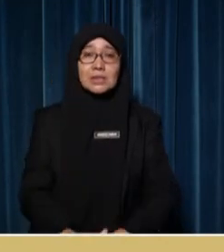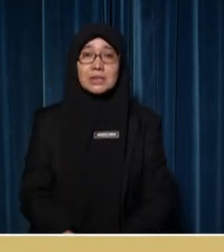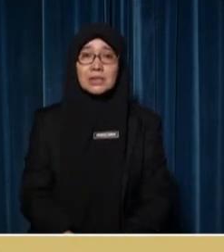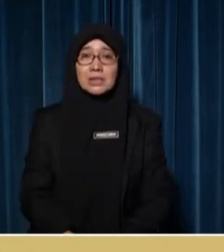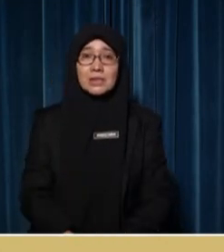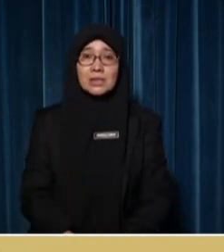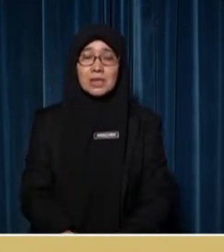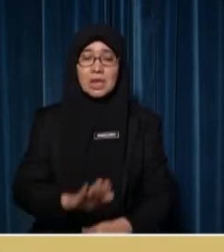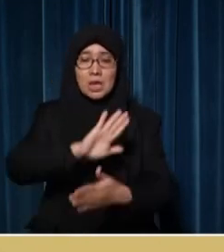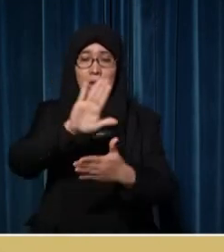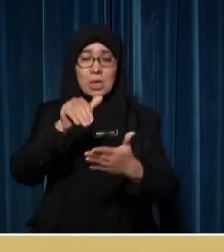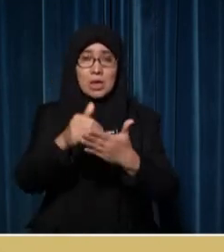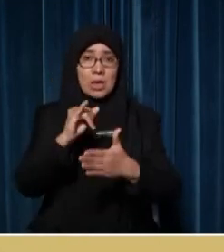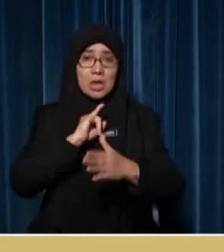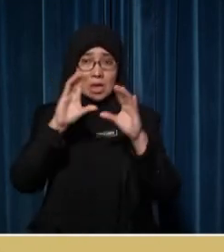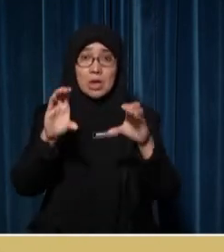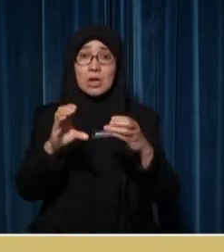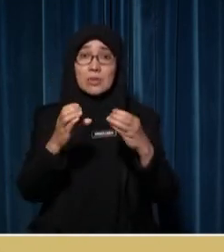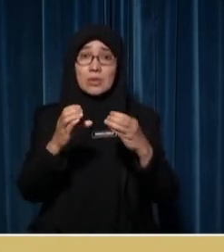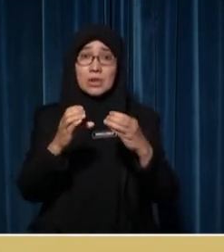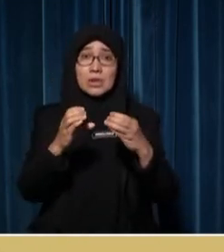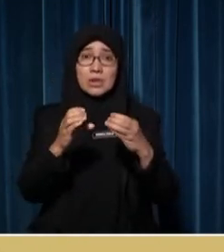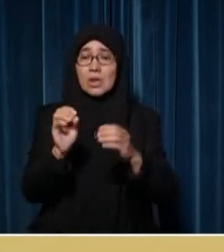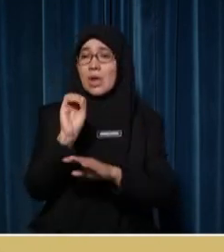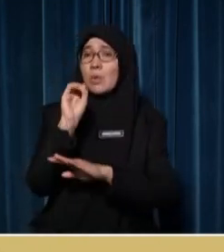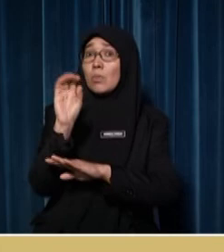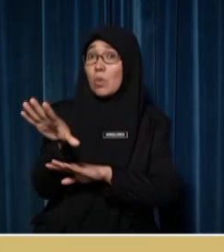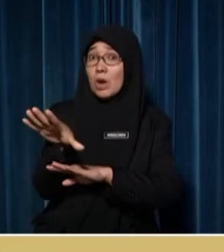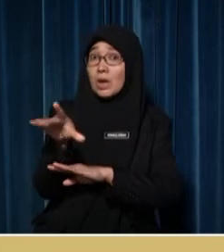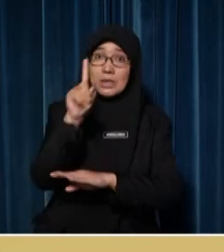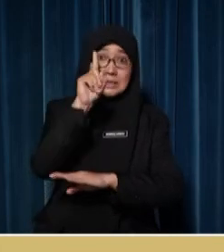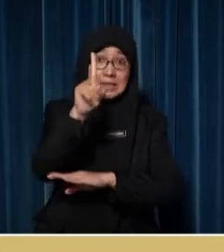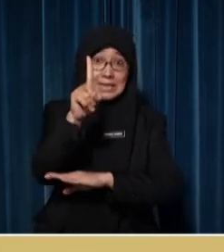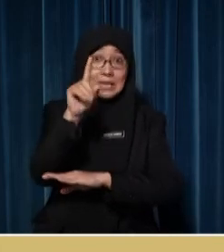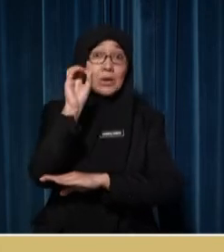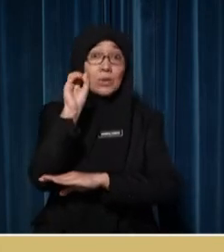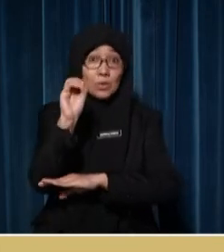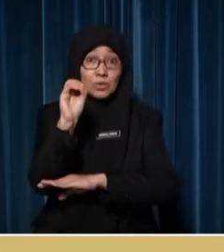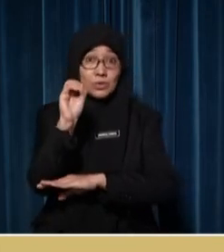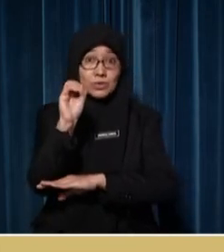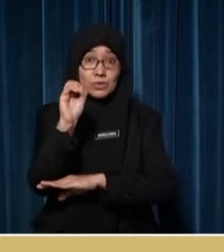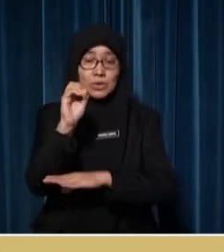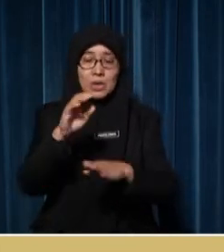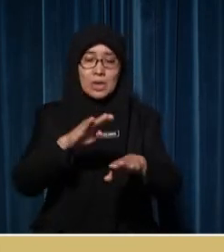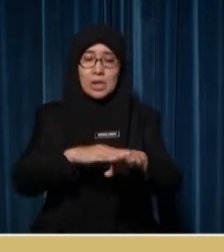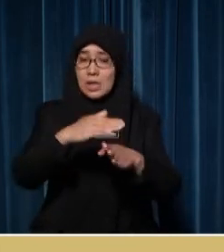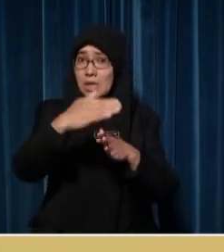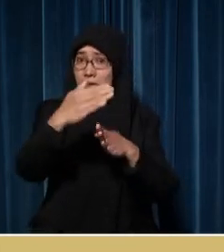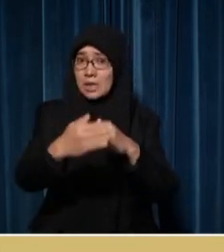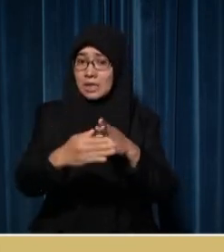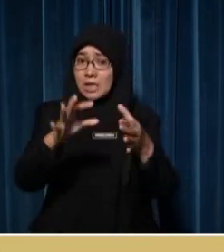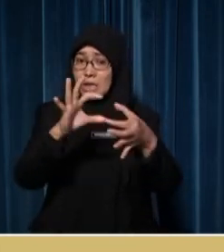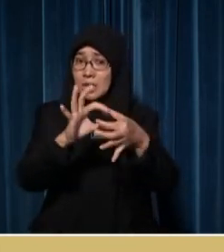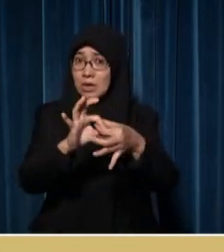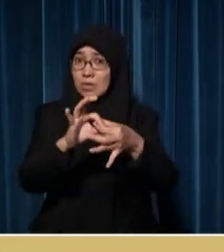All I needed to do was to eliminate one 0 at the end of